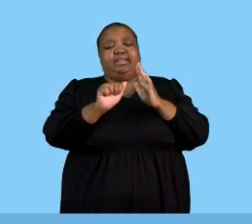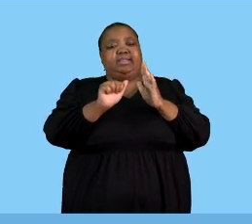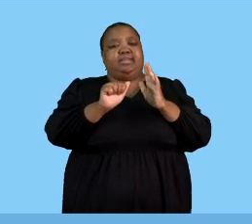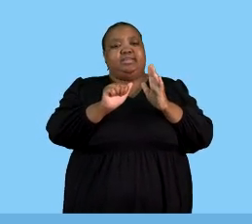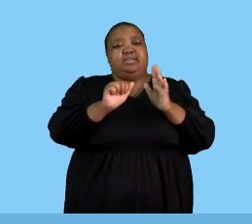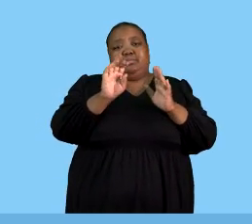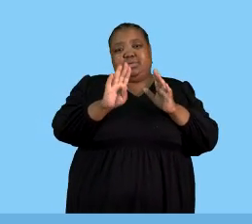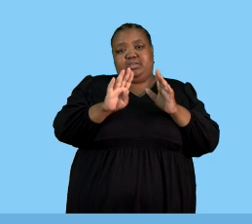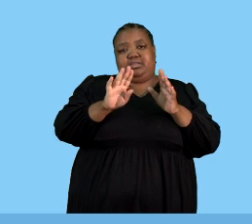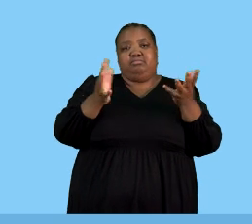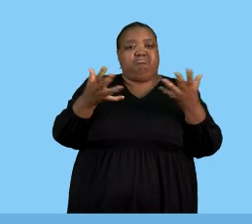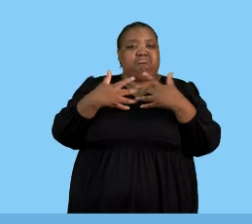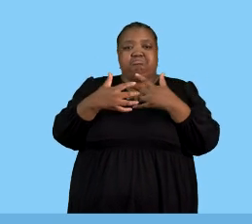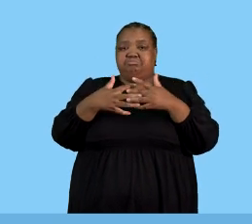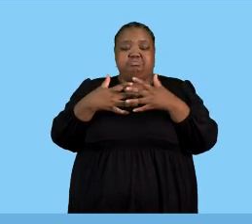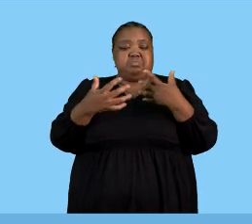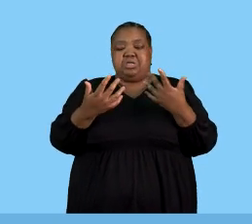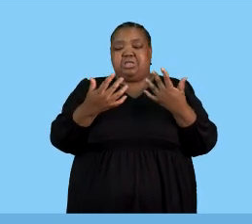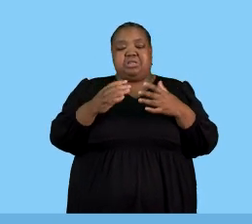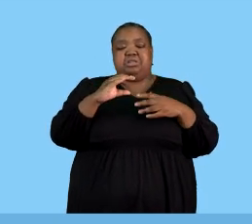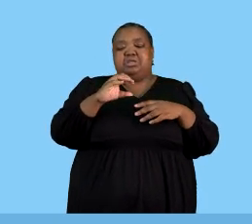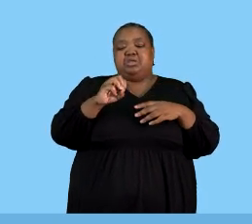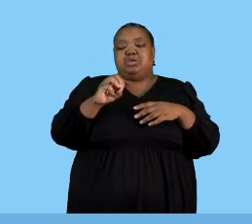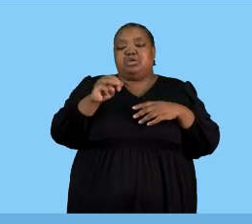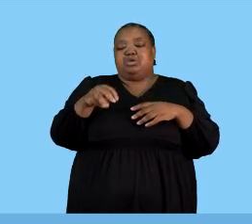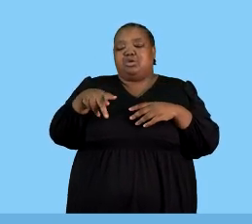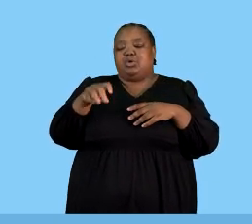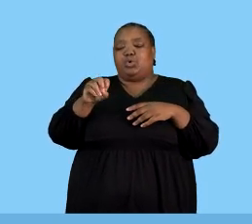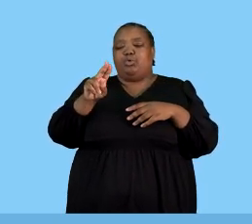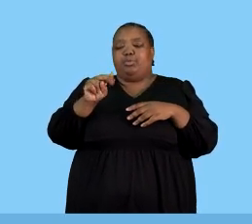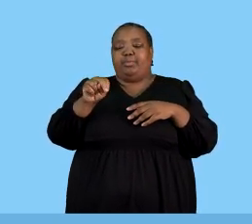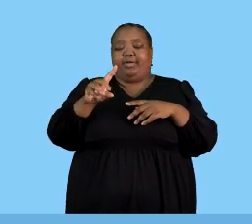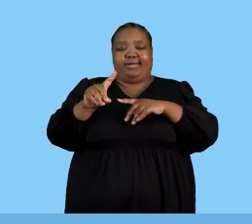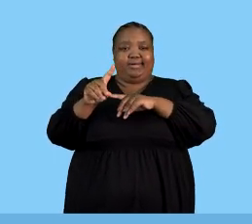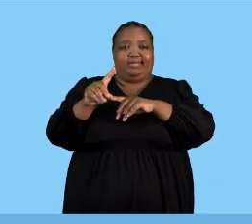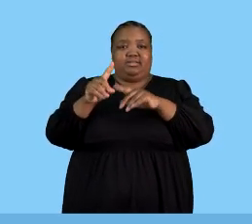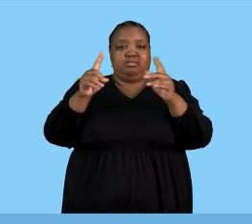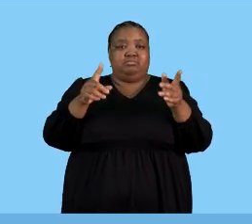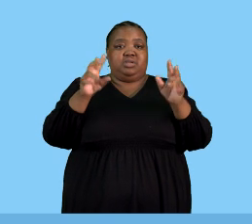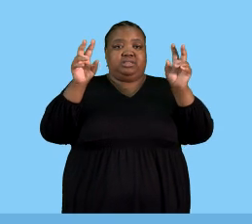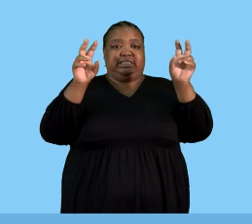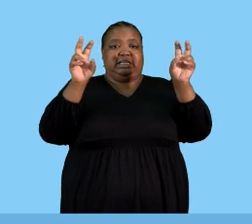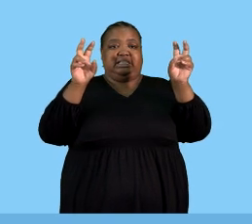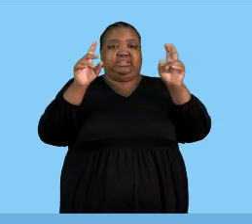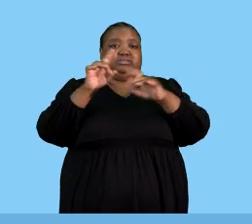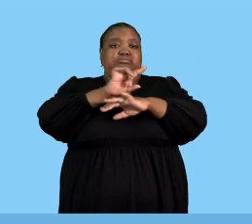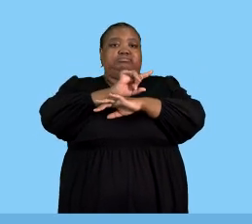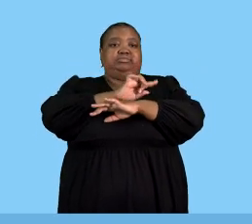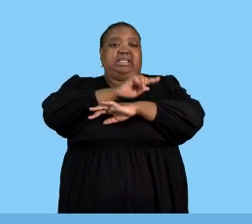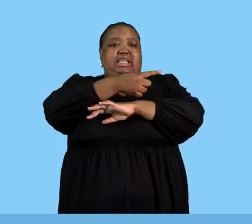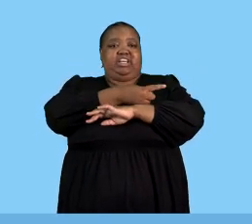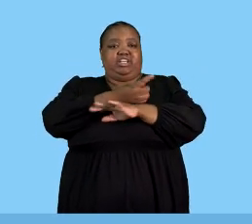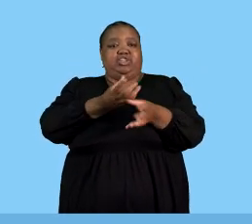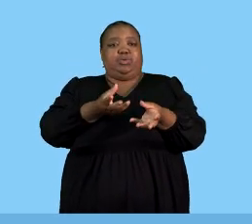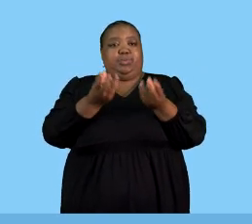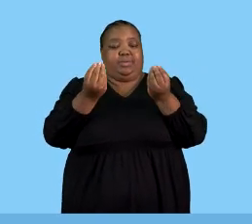AB. So AB could be any particular compound whereby we supply that compound with energy. And then that energy